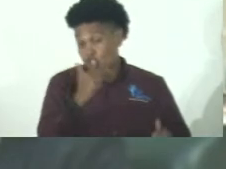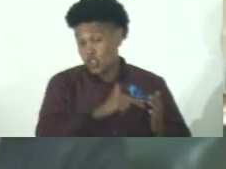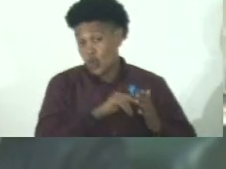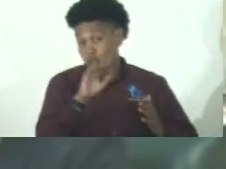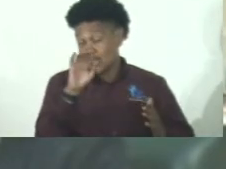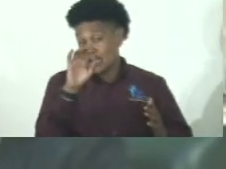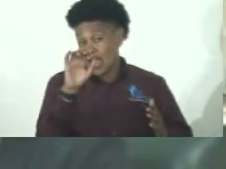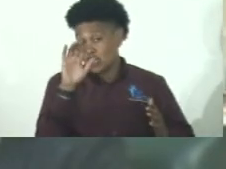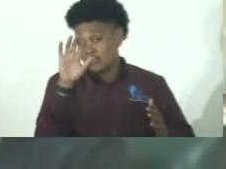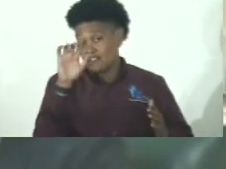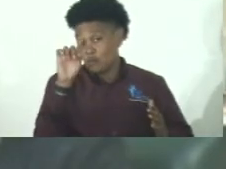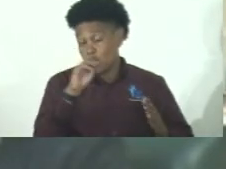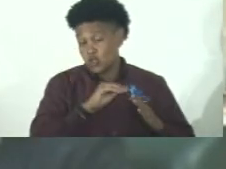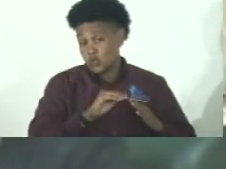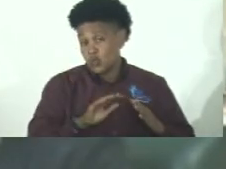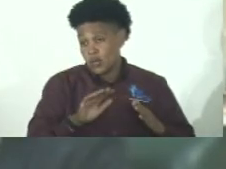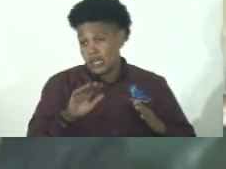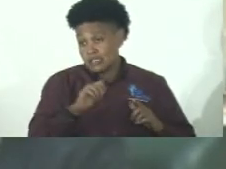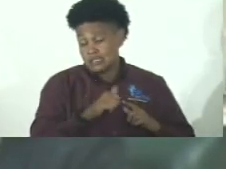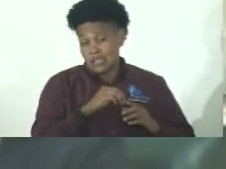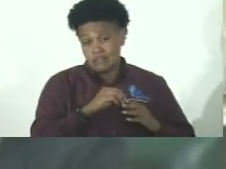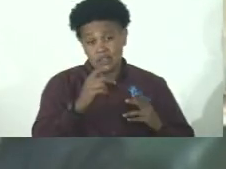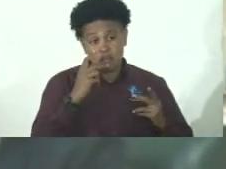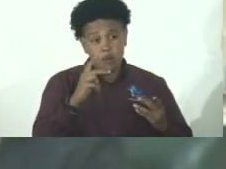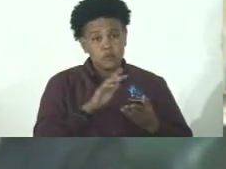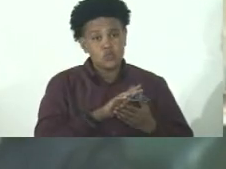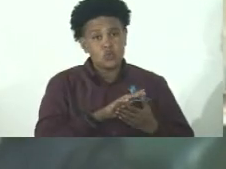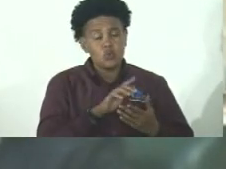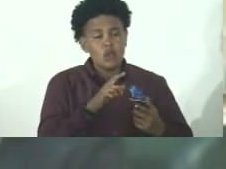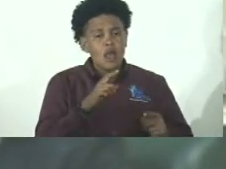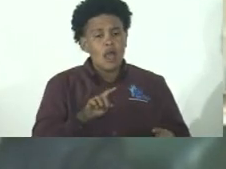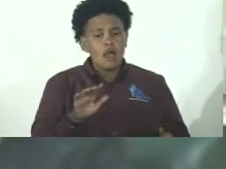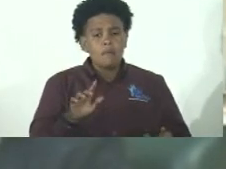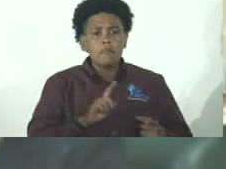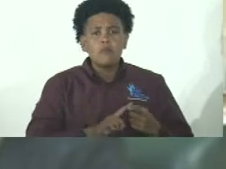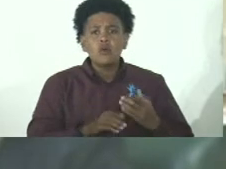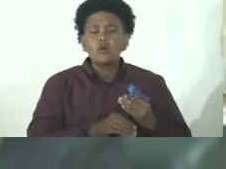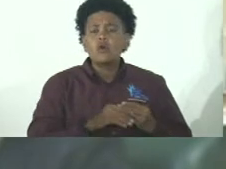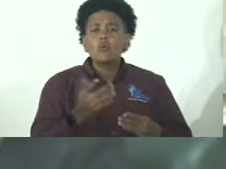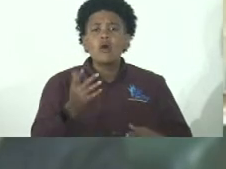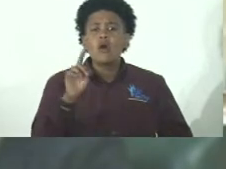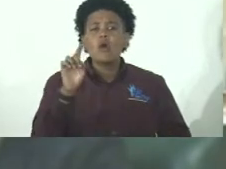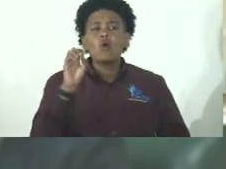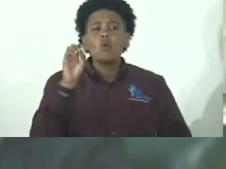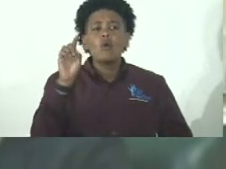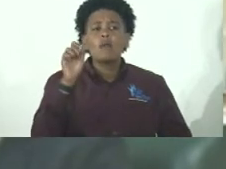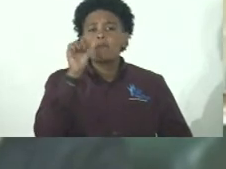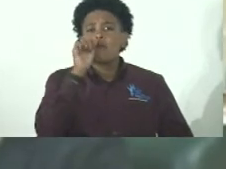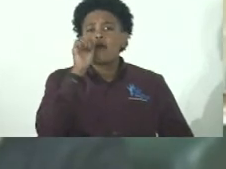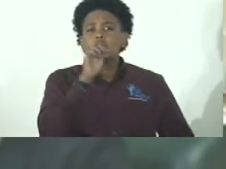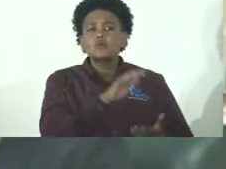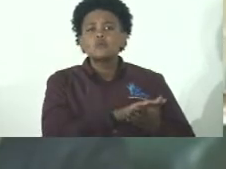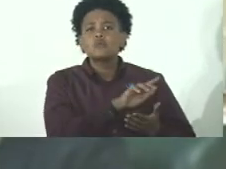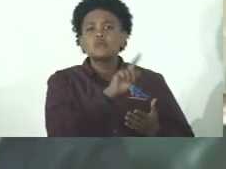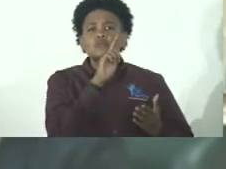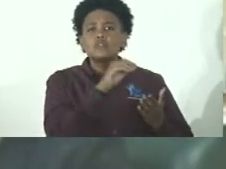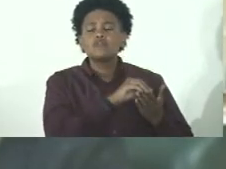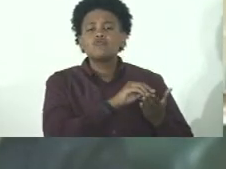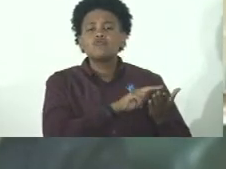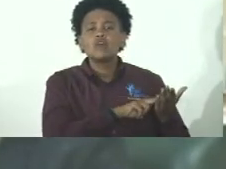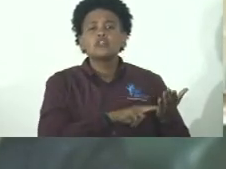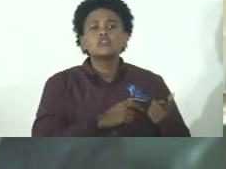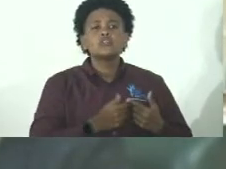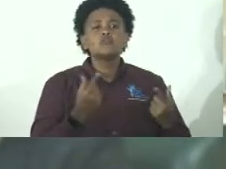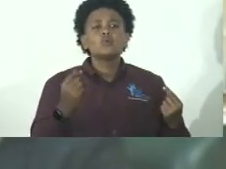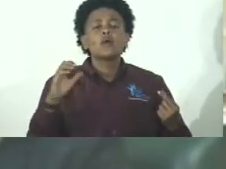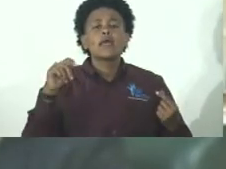951 students in the public schools and 101 private candidates are registered to do